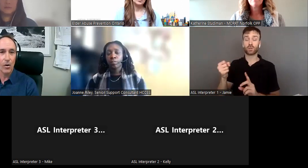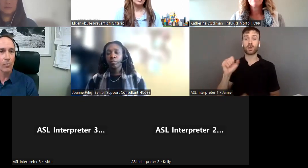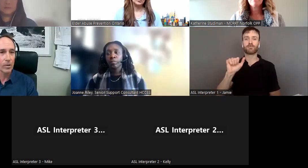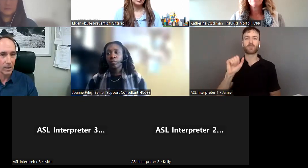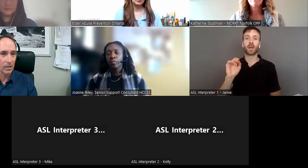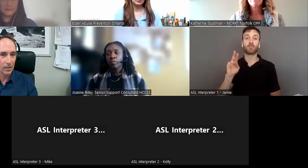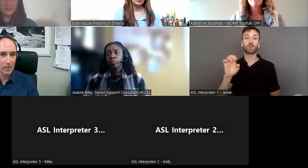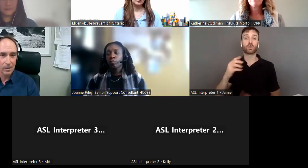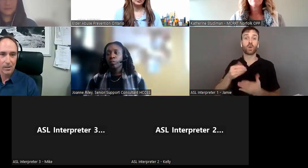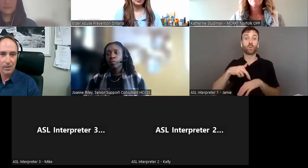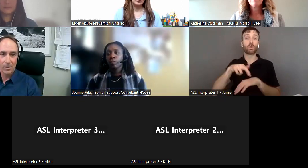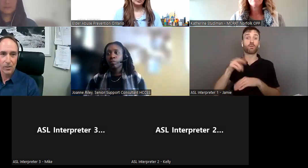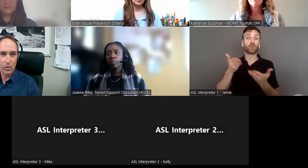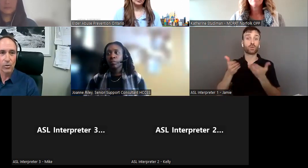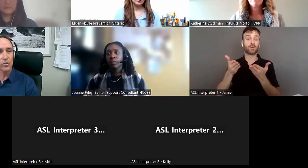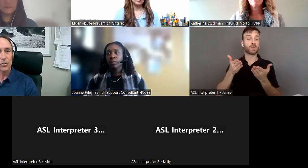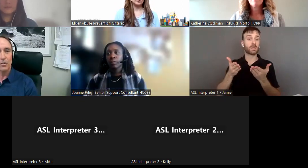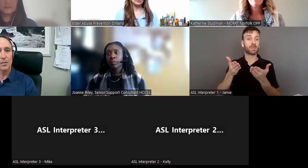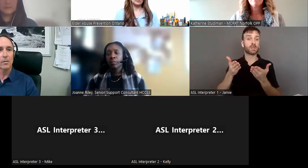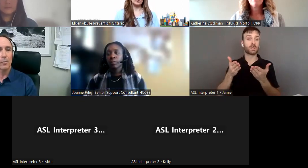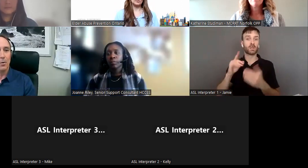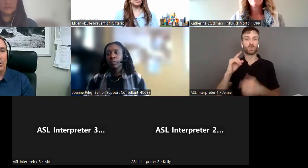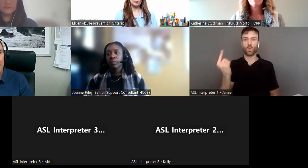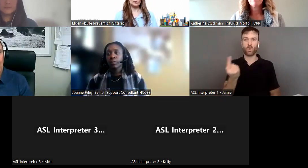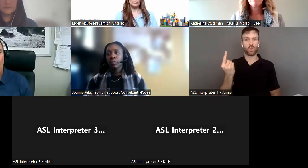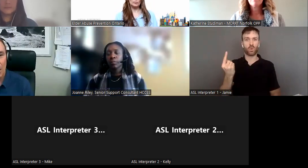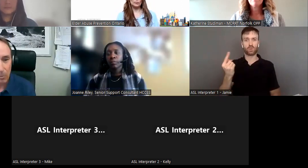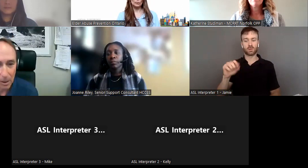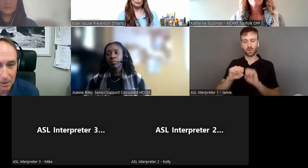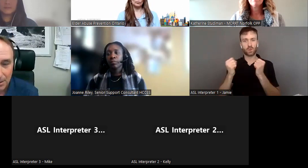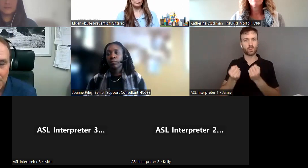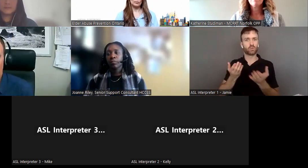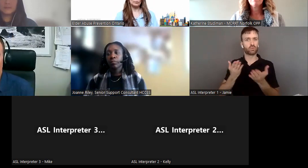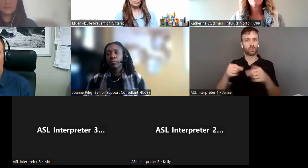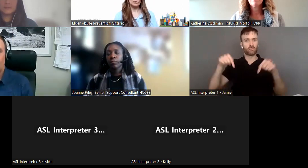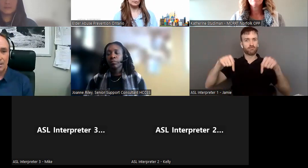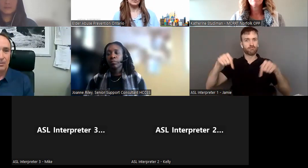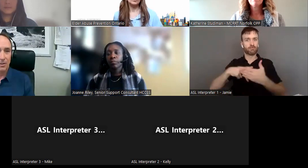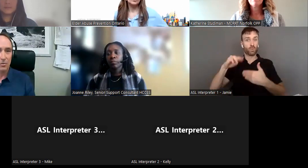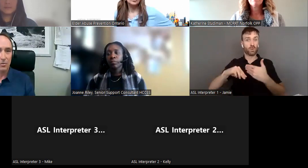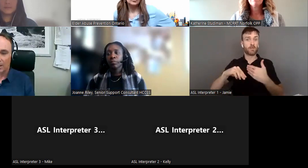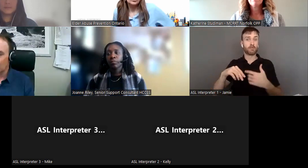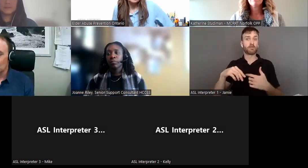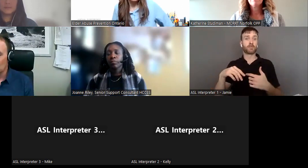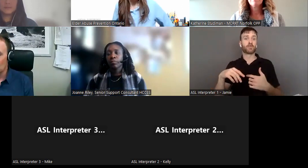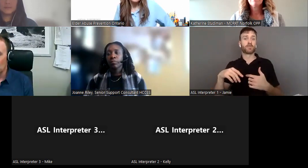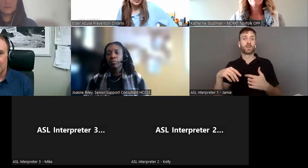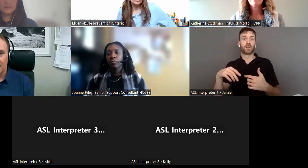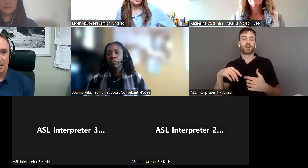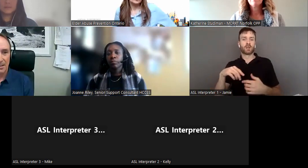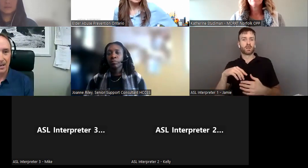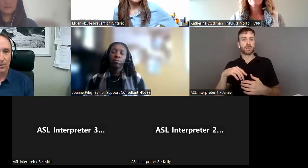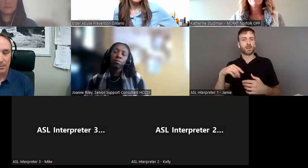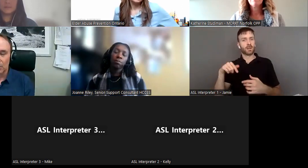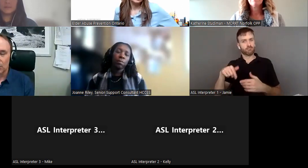the only social service program in Ottawa that deals with issues related